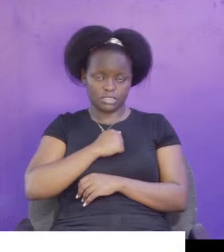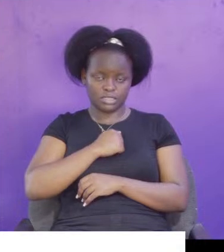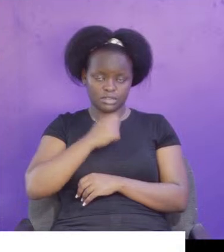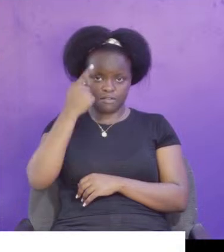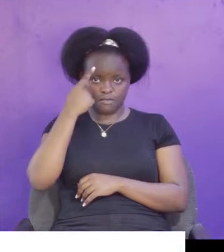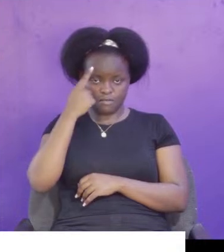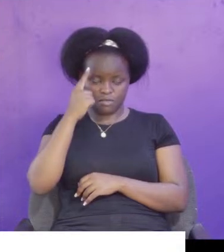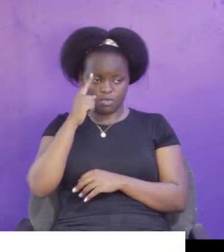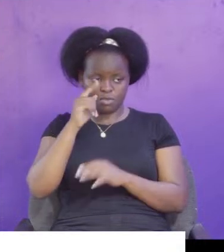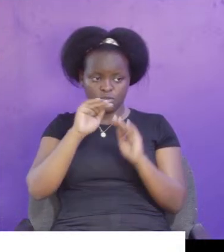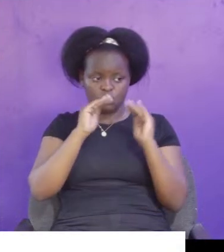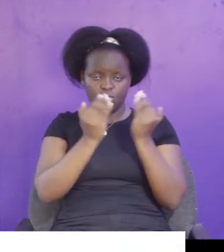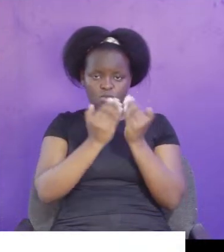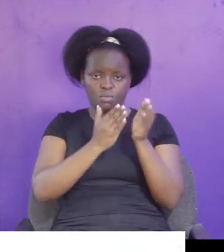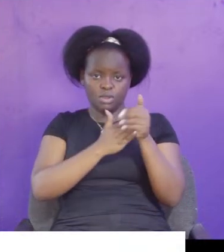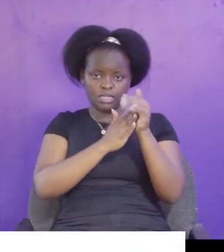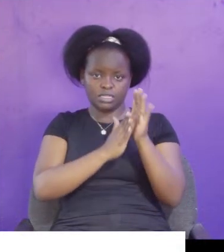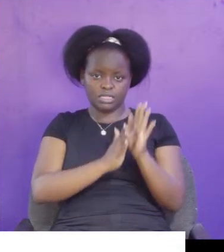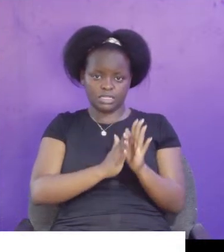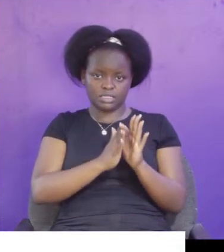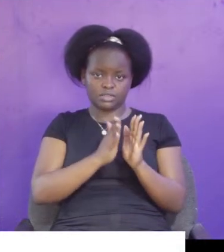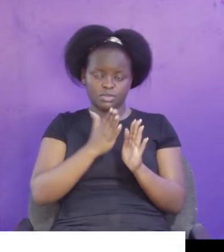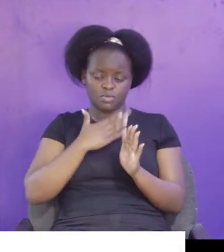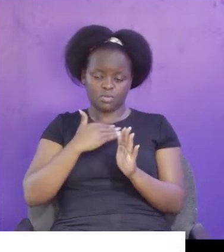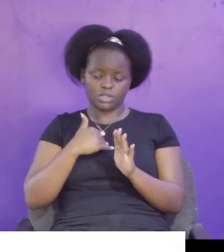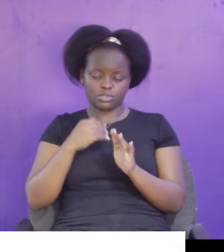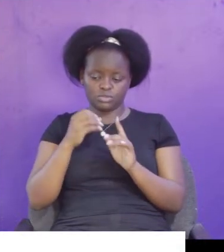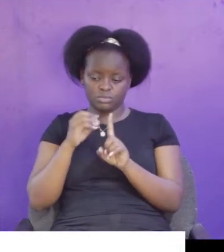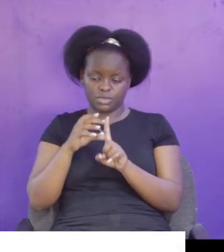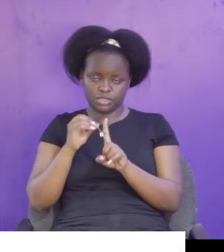leaders whom I want to mention and acknowledge.